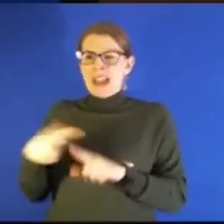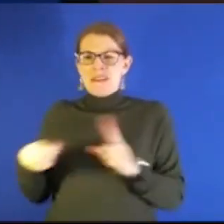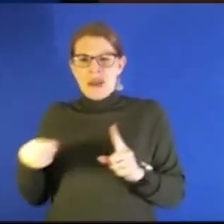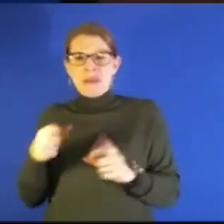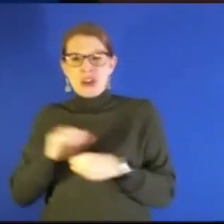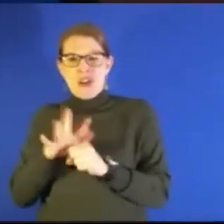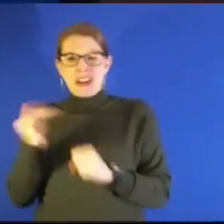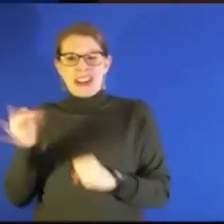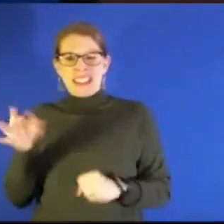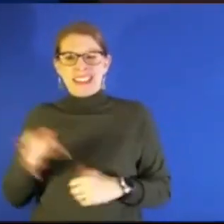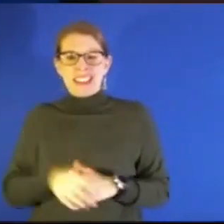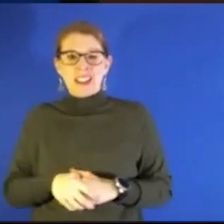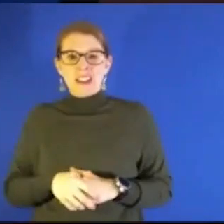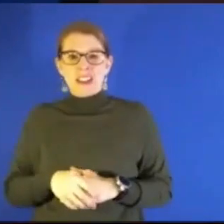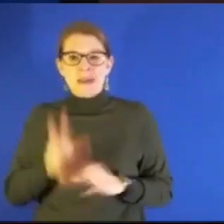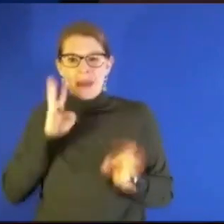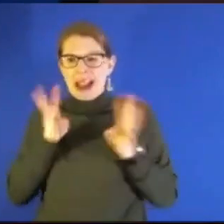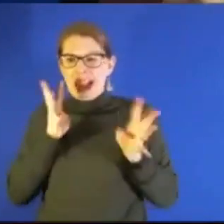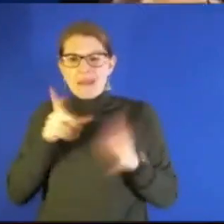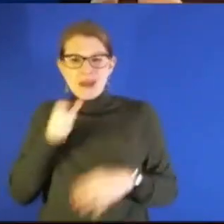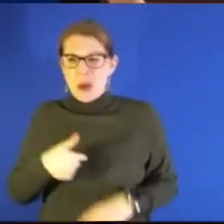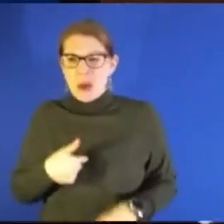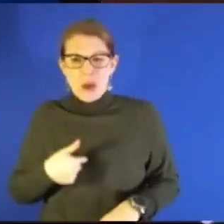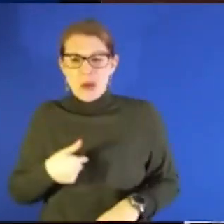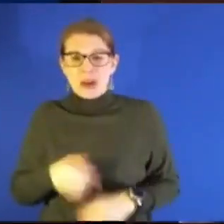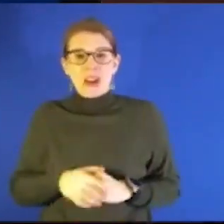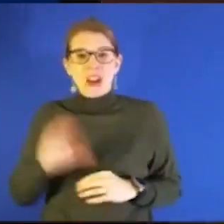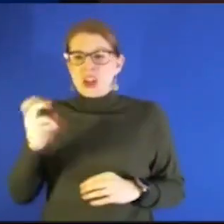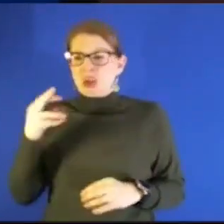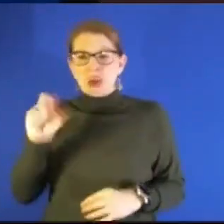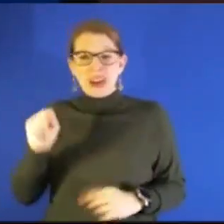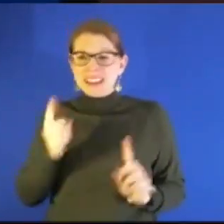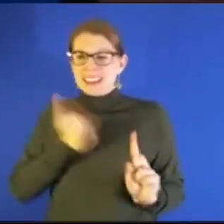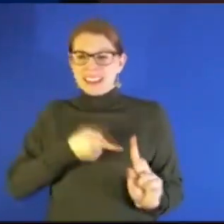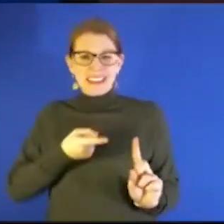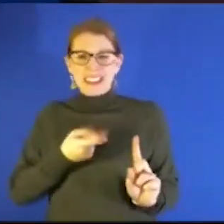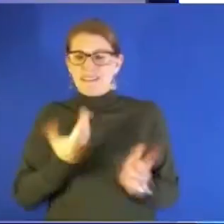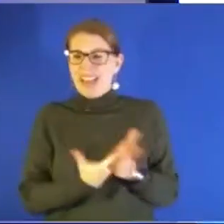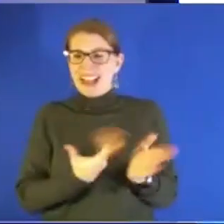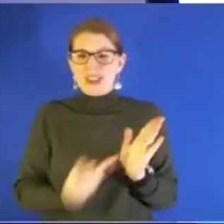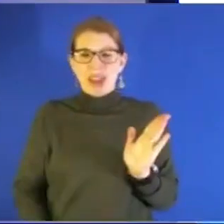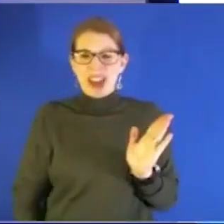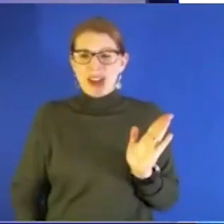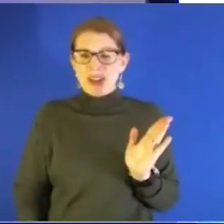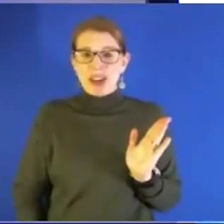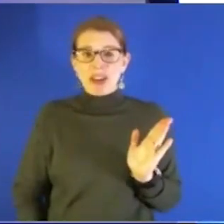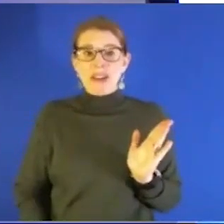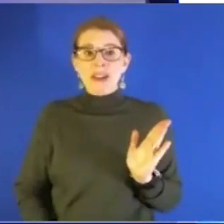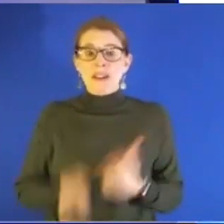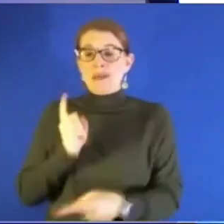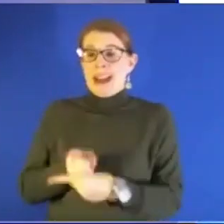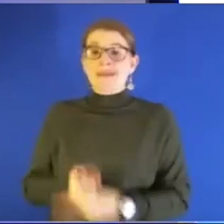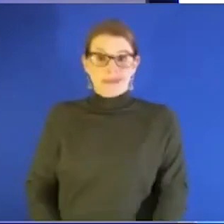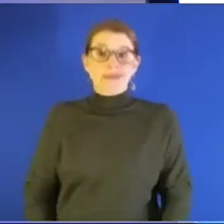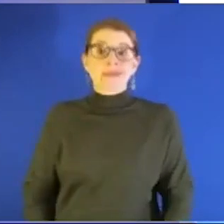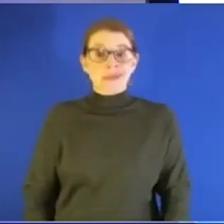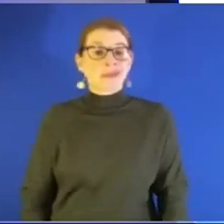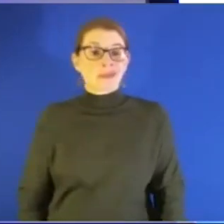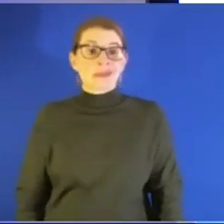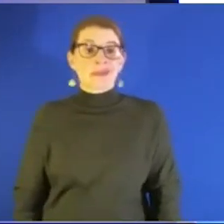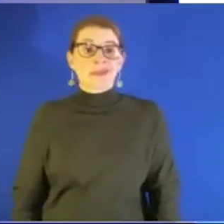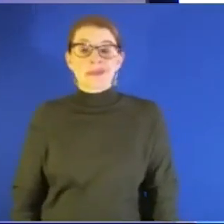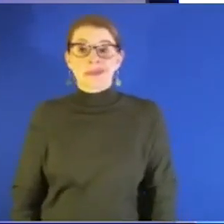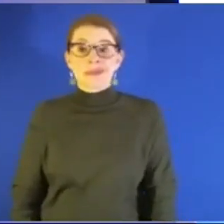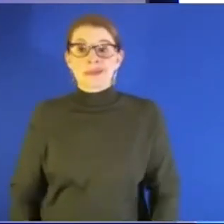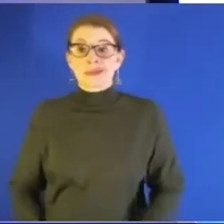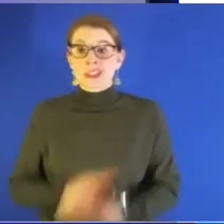don't make that up. Chris, that just is what it is. It completely is what it is. There's no other way to look at it. I think